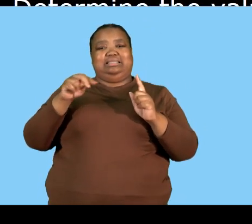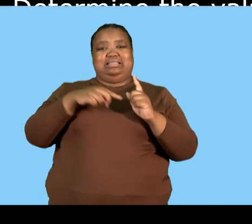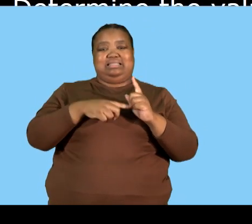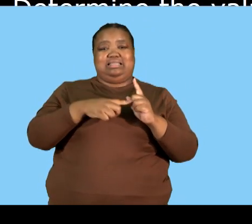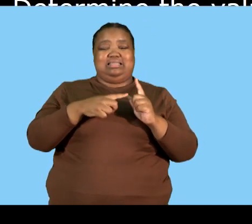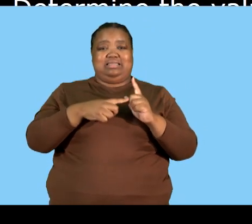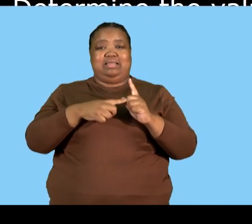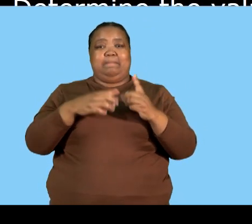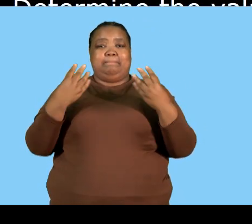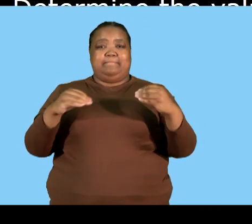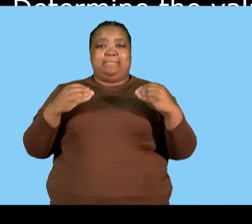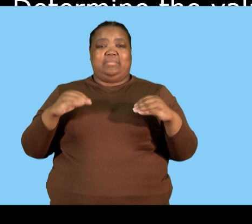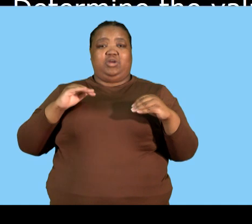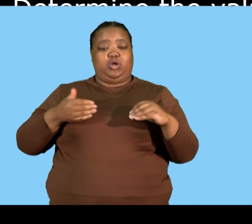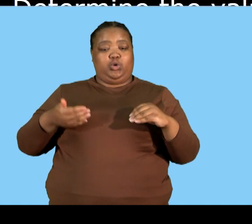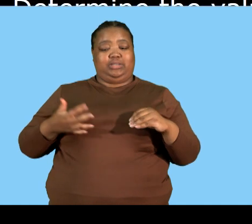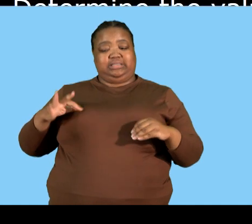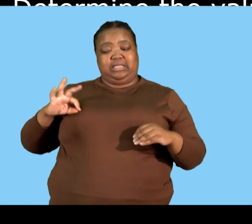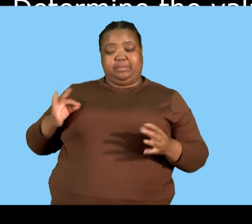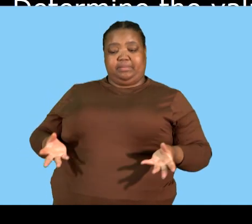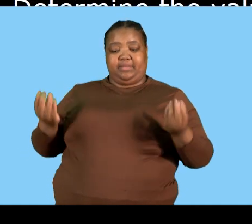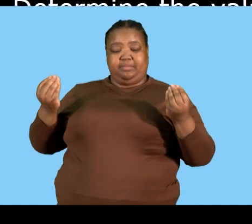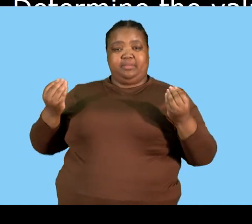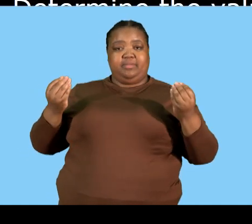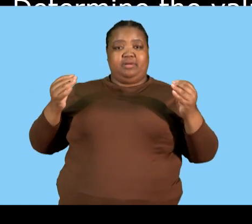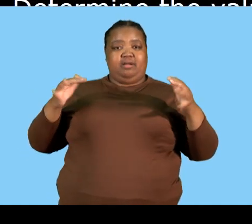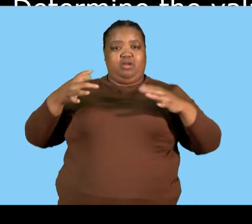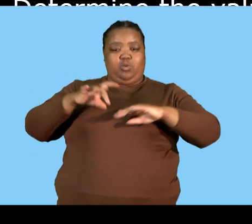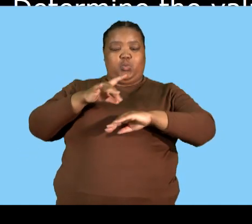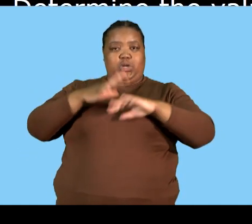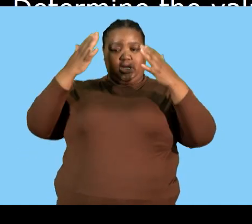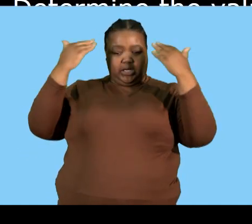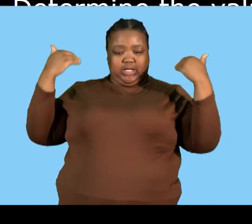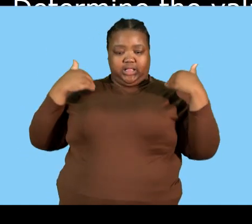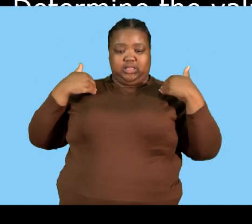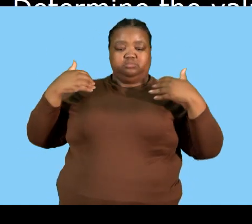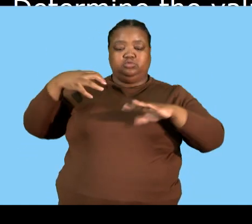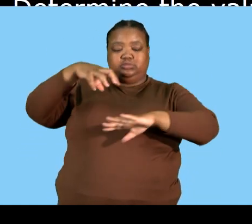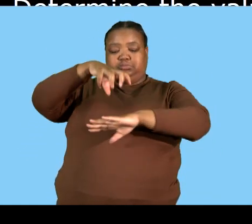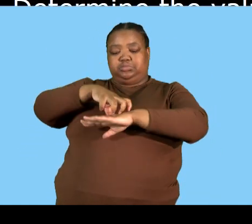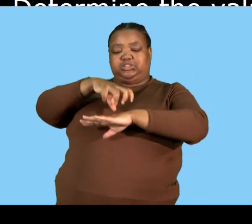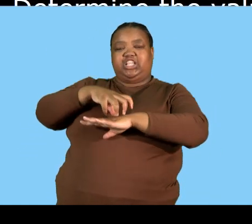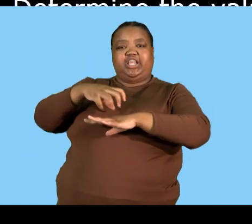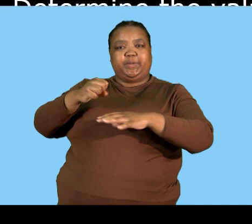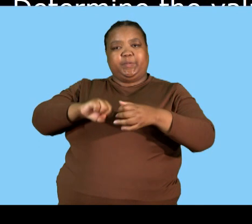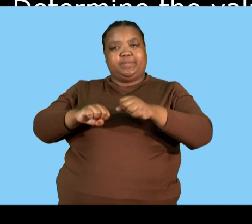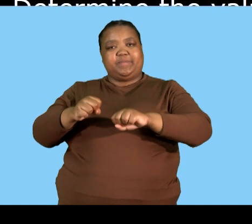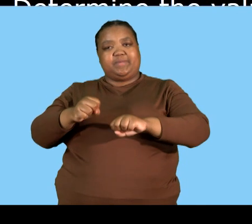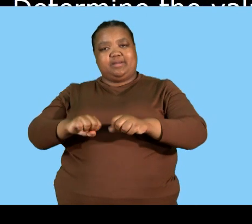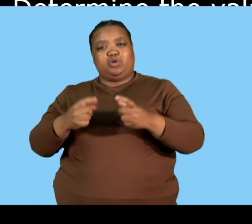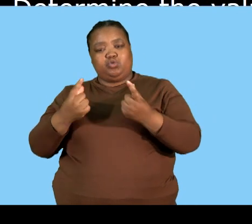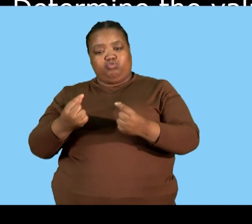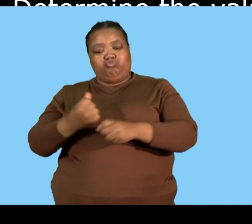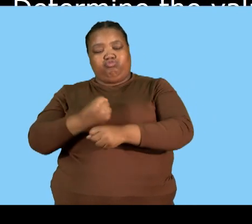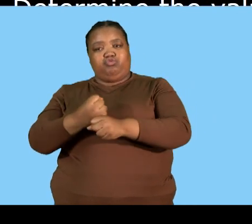by baking wedding cakes. Study her bank statement and answer the questions that follow. Now, analyzing